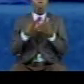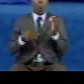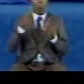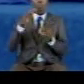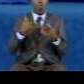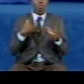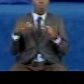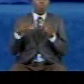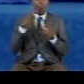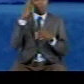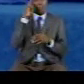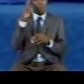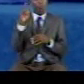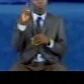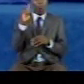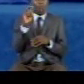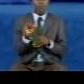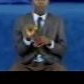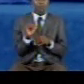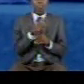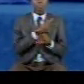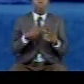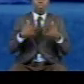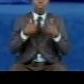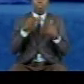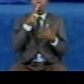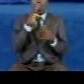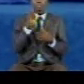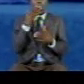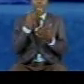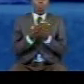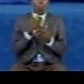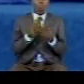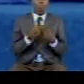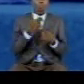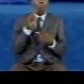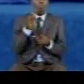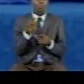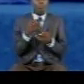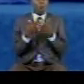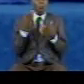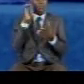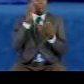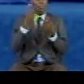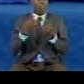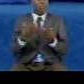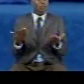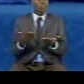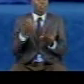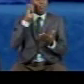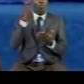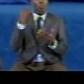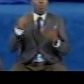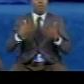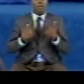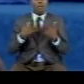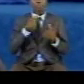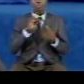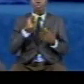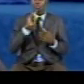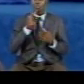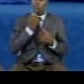so faithful unto me. Before I came here, during the first day, before I came here, I was having a severe back